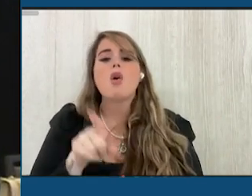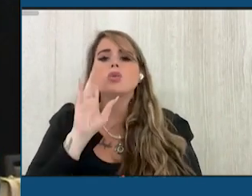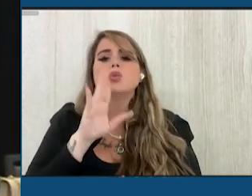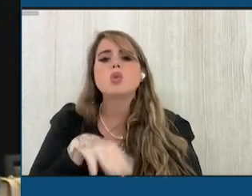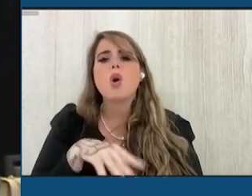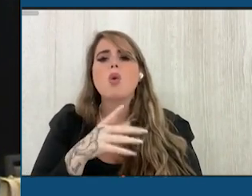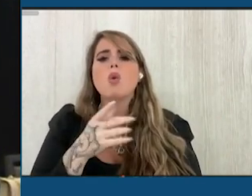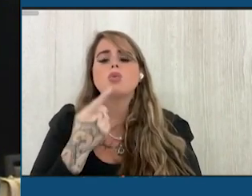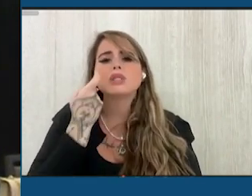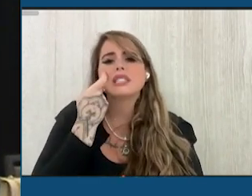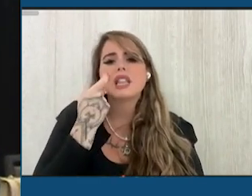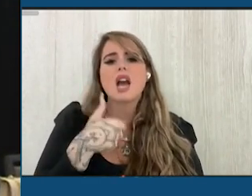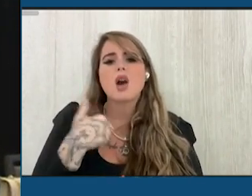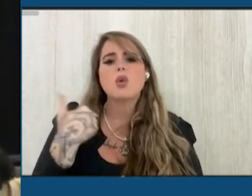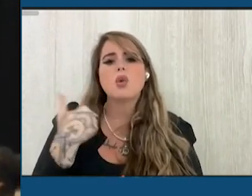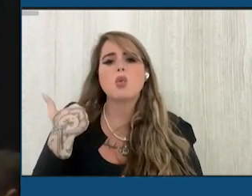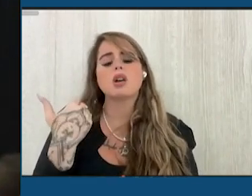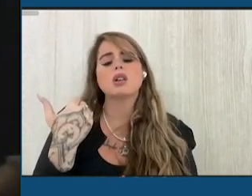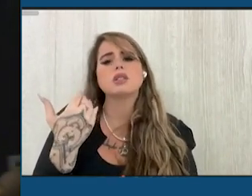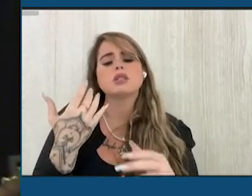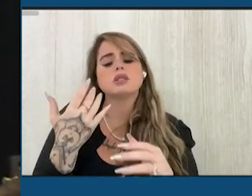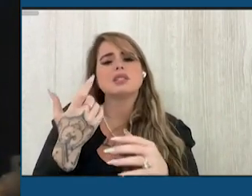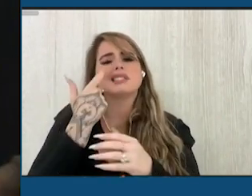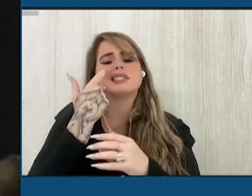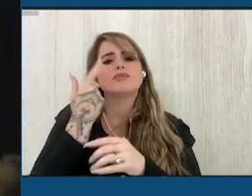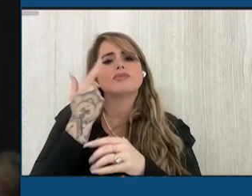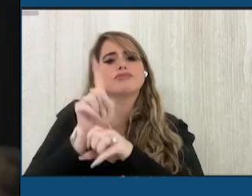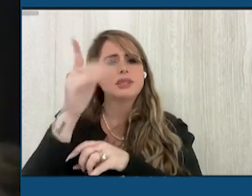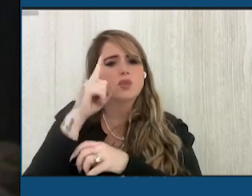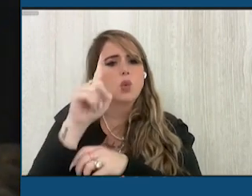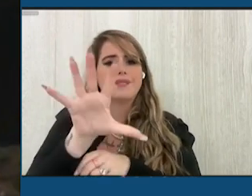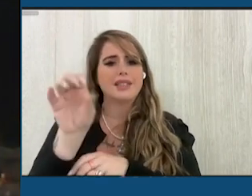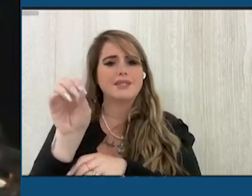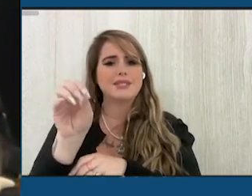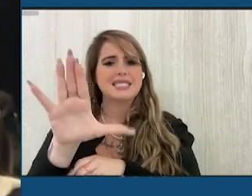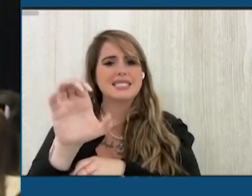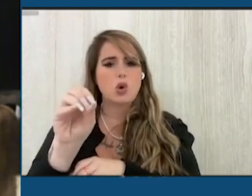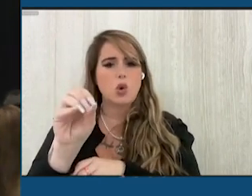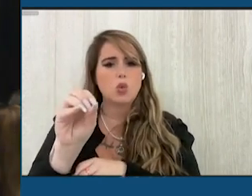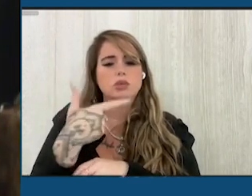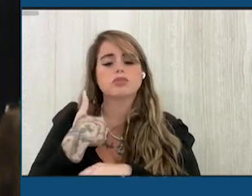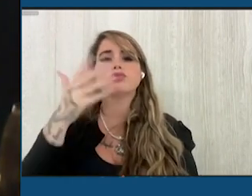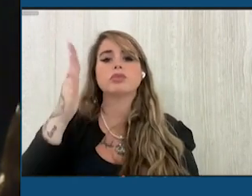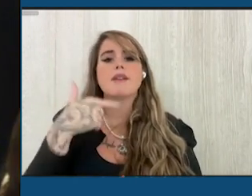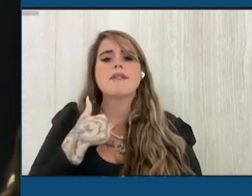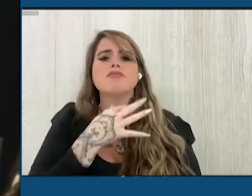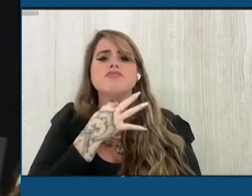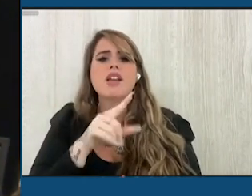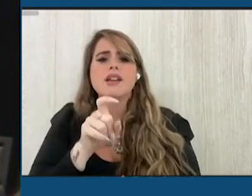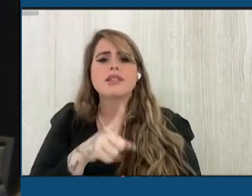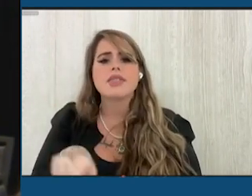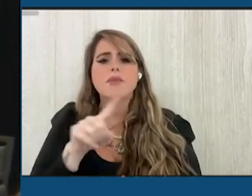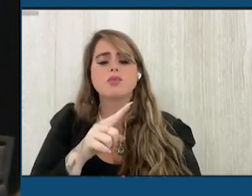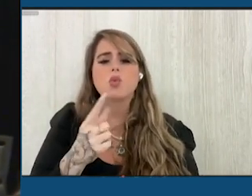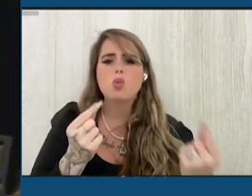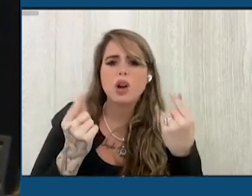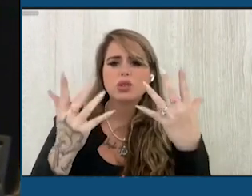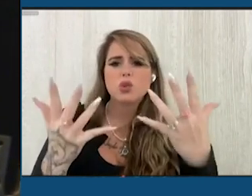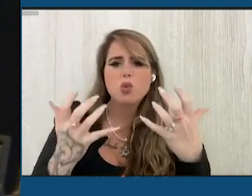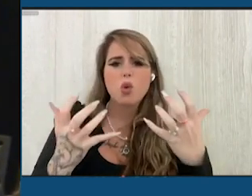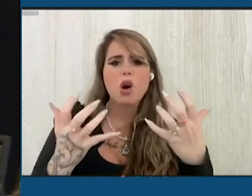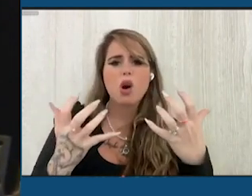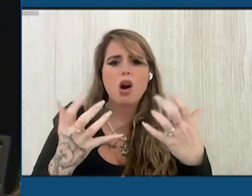I was giving a speech to about 50 CEOs, and I asked them, what are the hoped-for skills that you want in